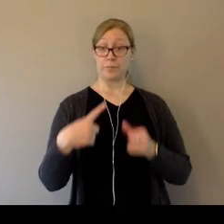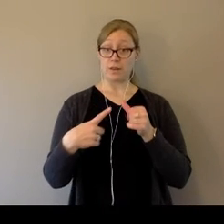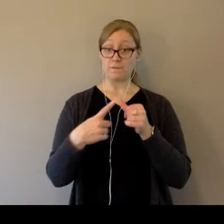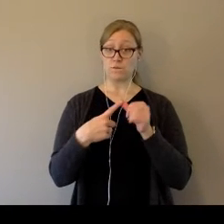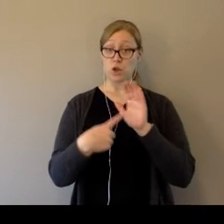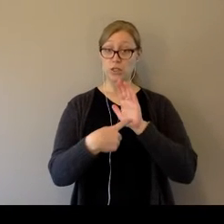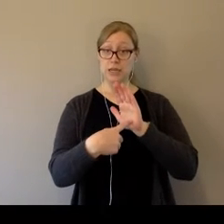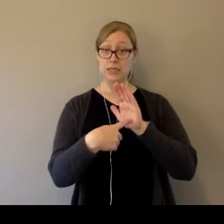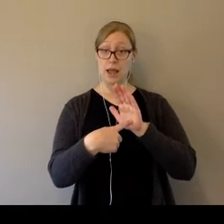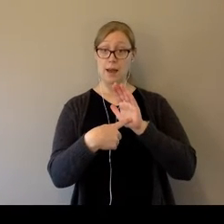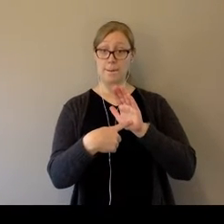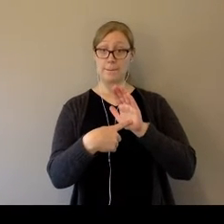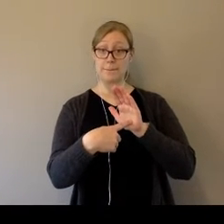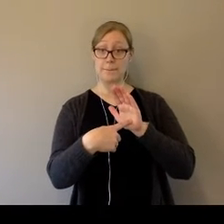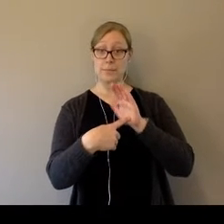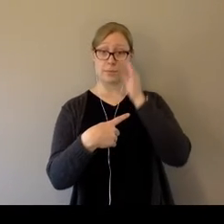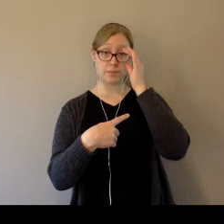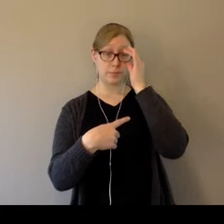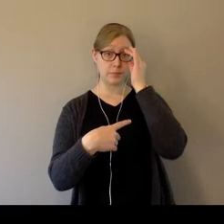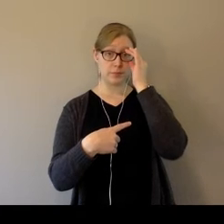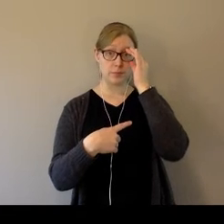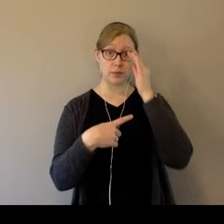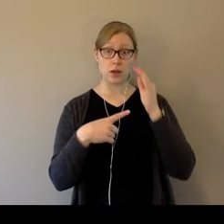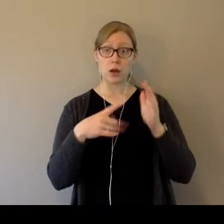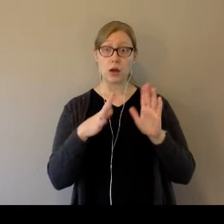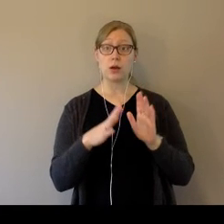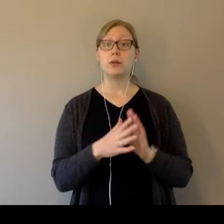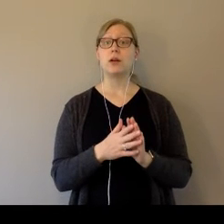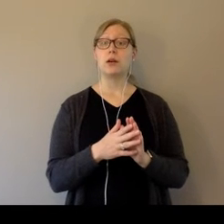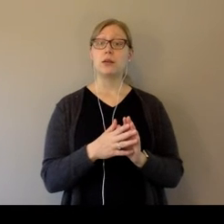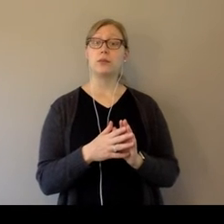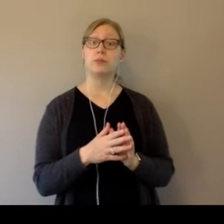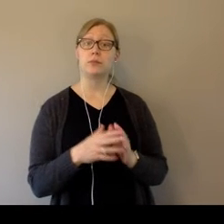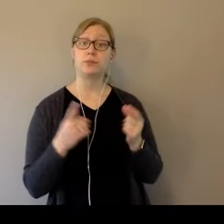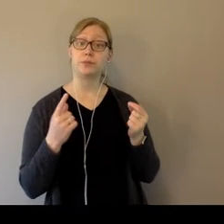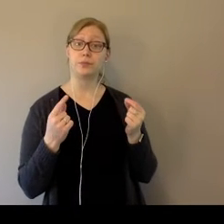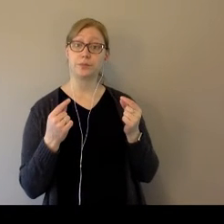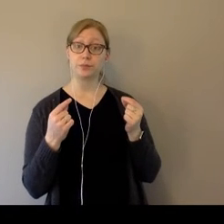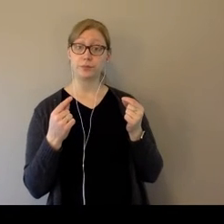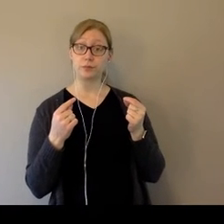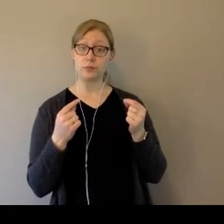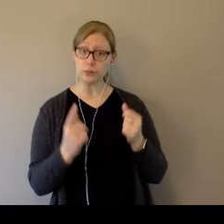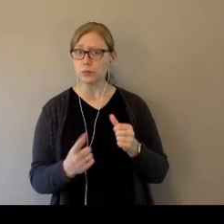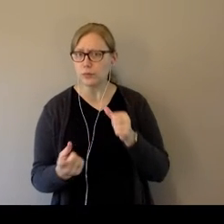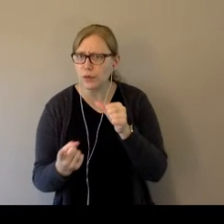and corresponding sides. So one handy thing is to maybe mark